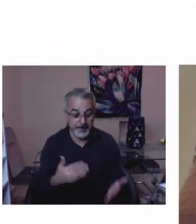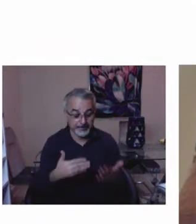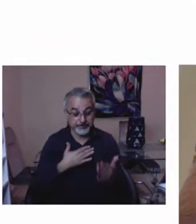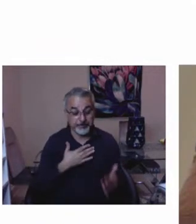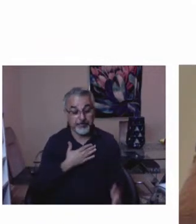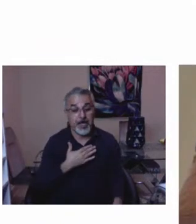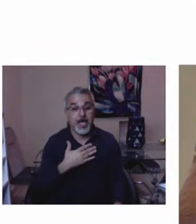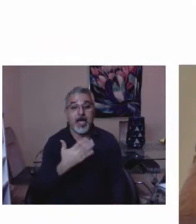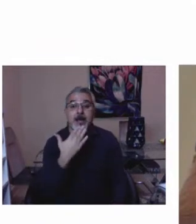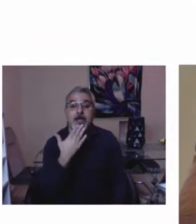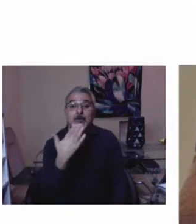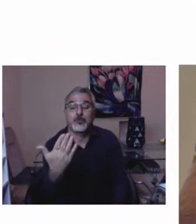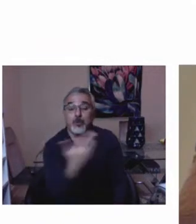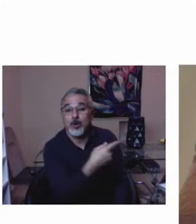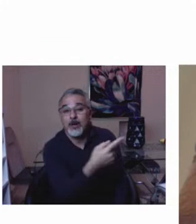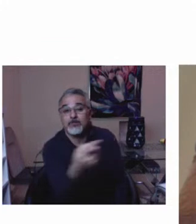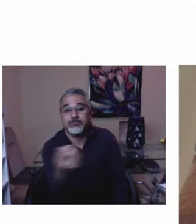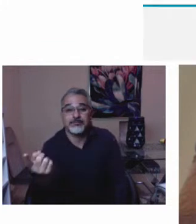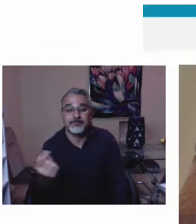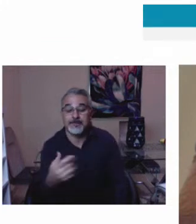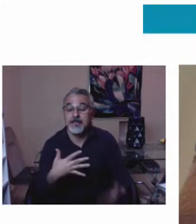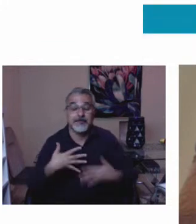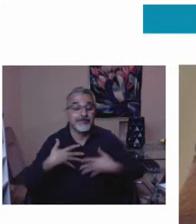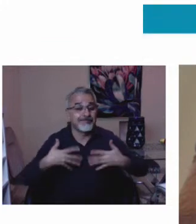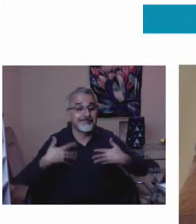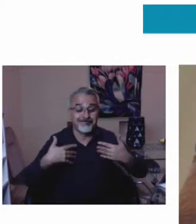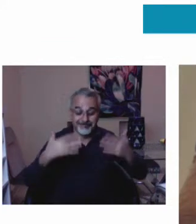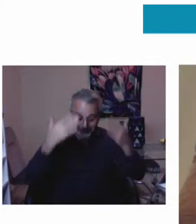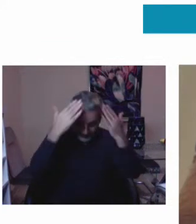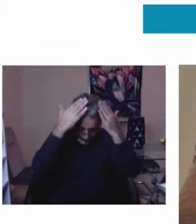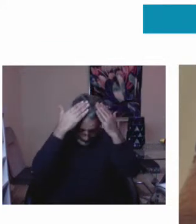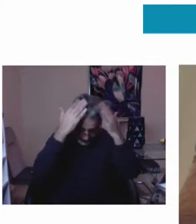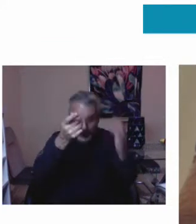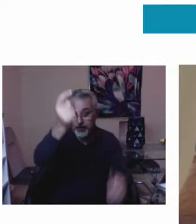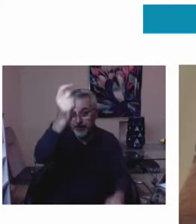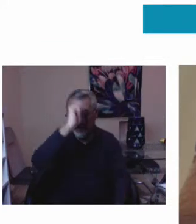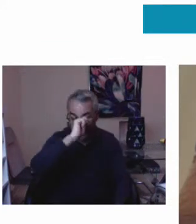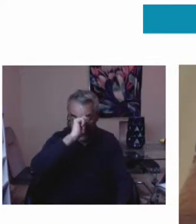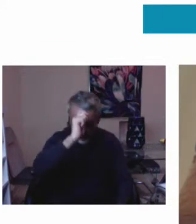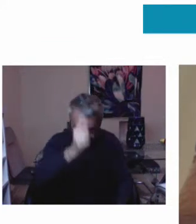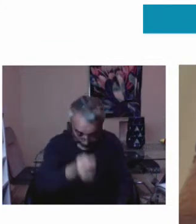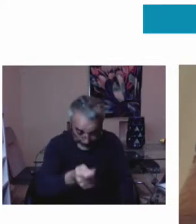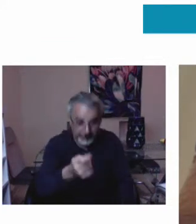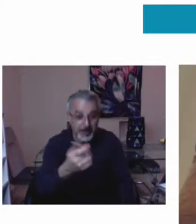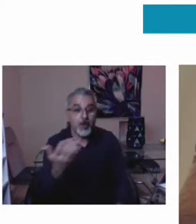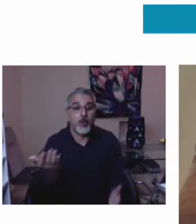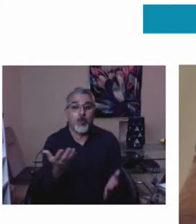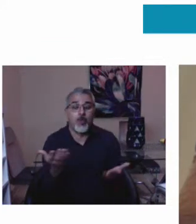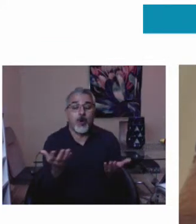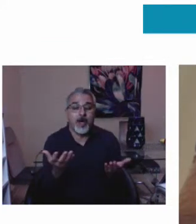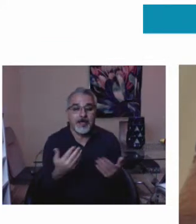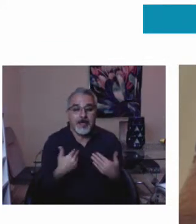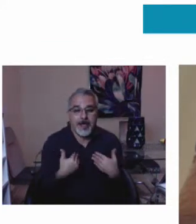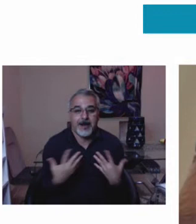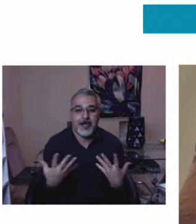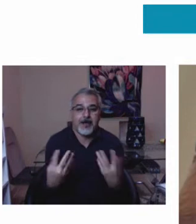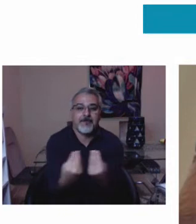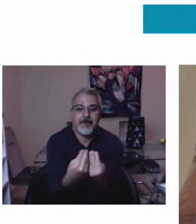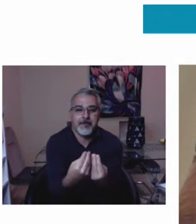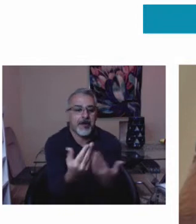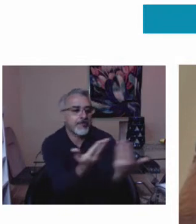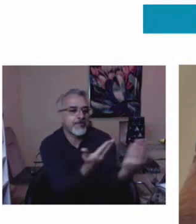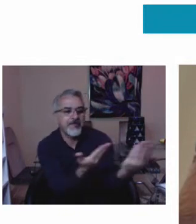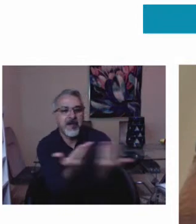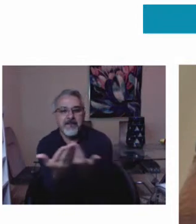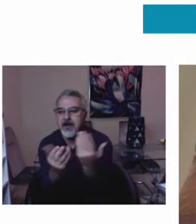wonderful opportunity. Happy to have had the opportunity to join this lively, interactive discussions,